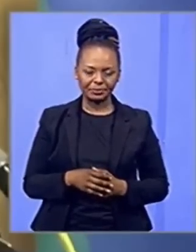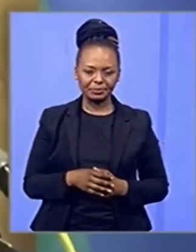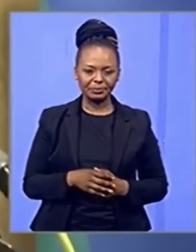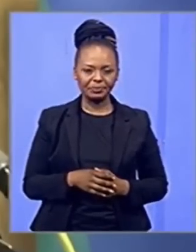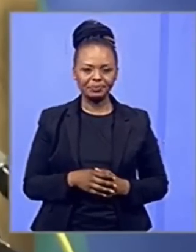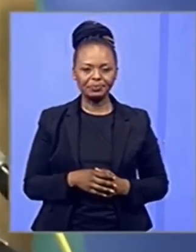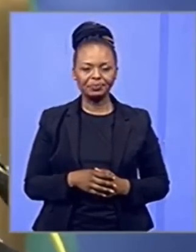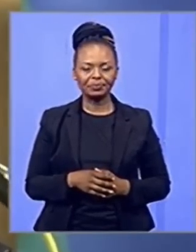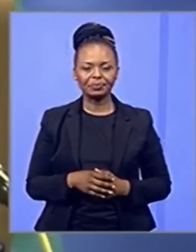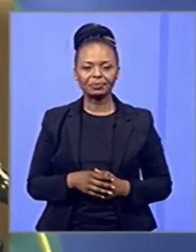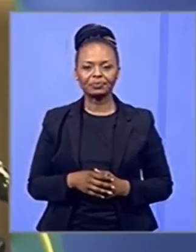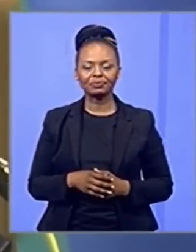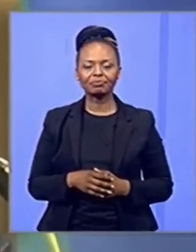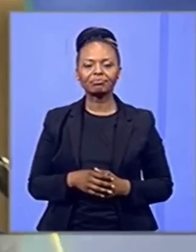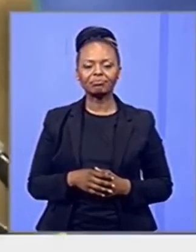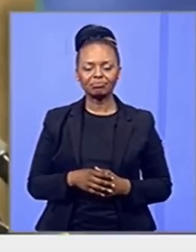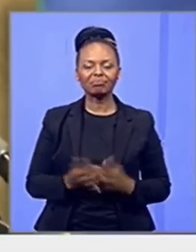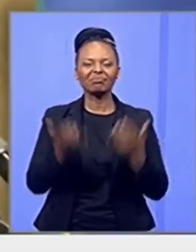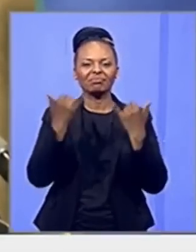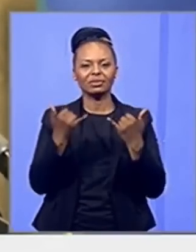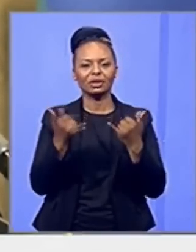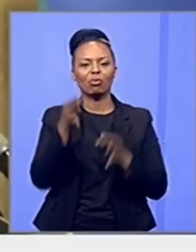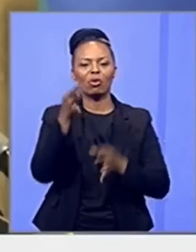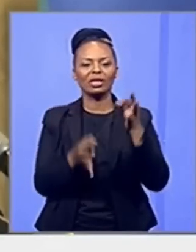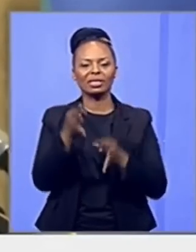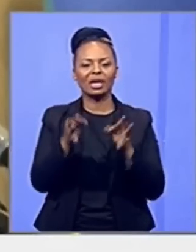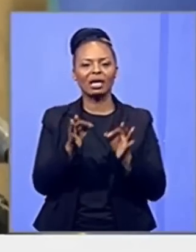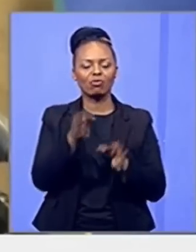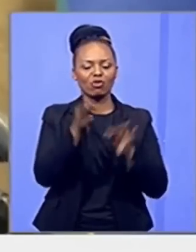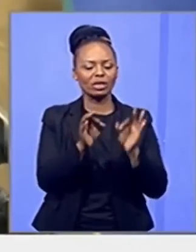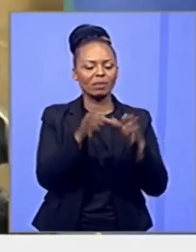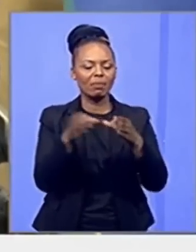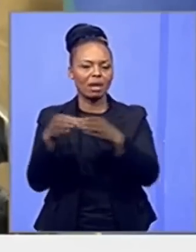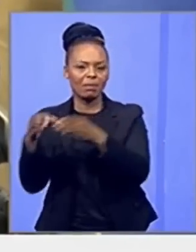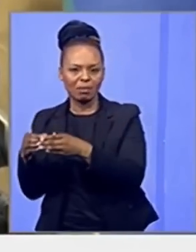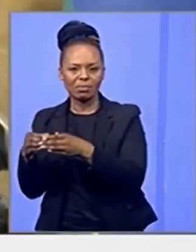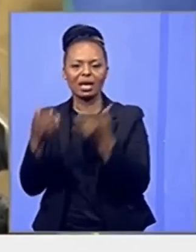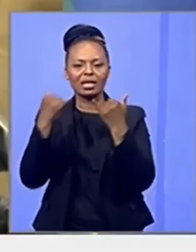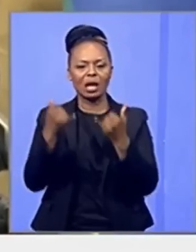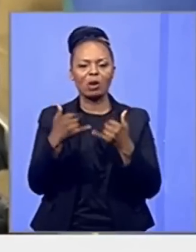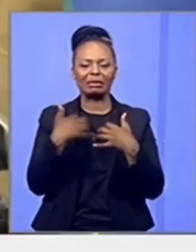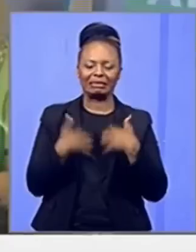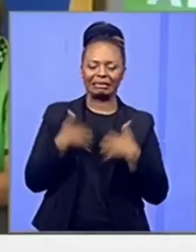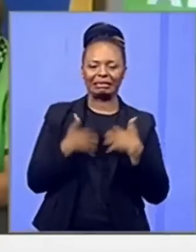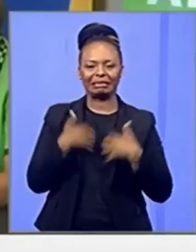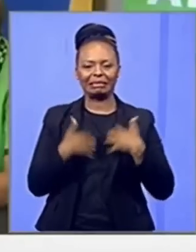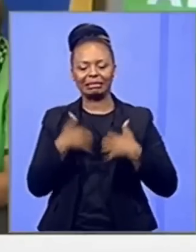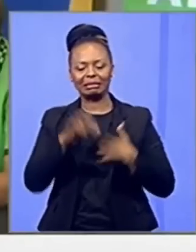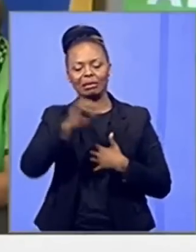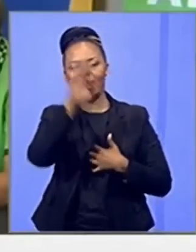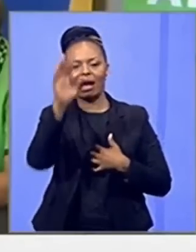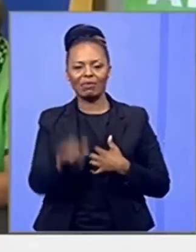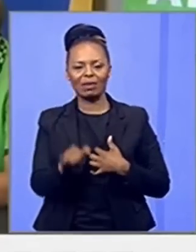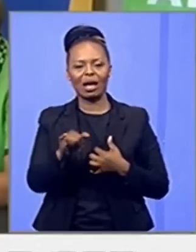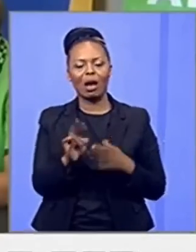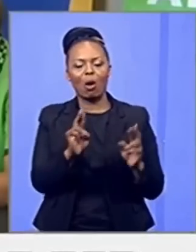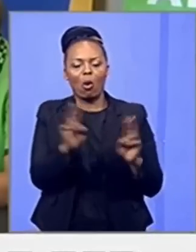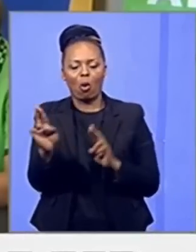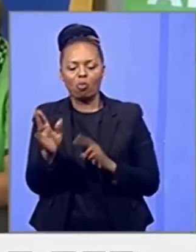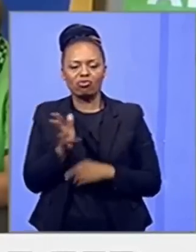The undersigned political parties come together at a time when South Africans are desperate for hope. They can only come